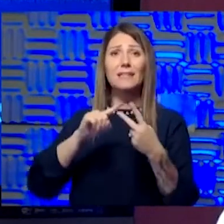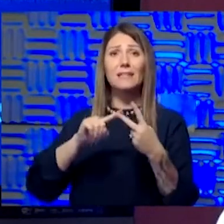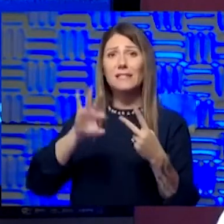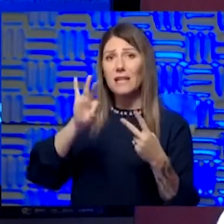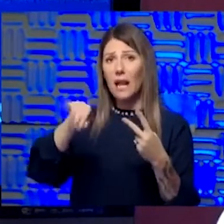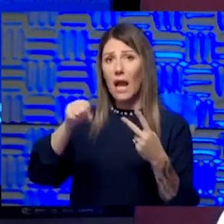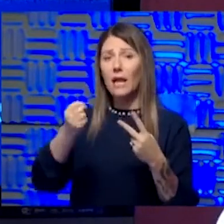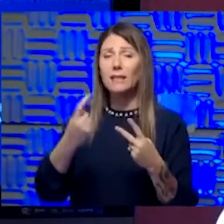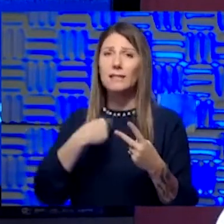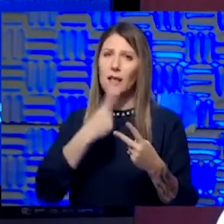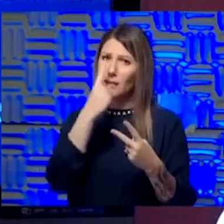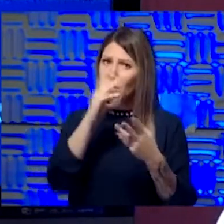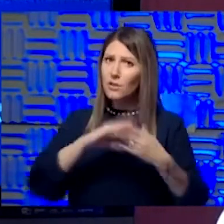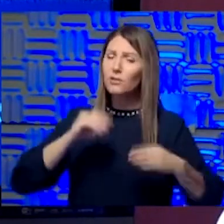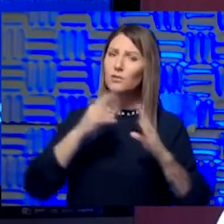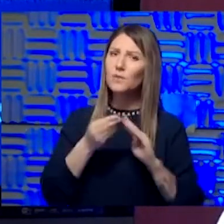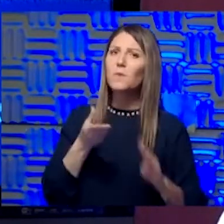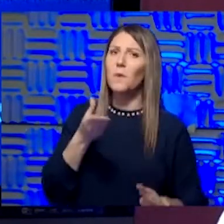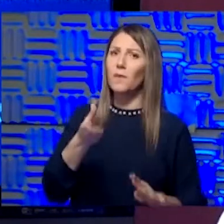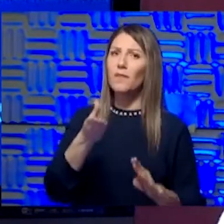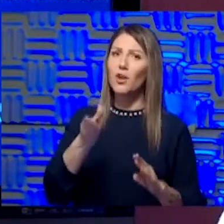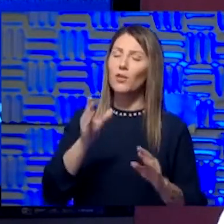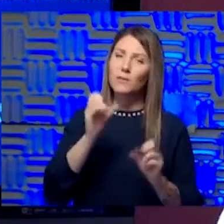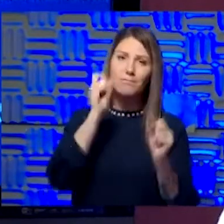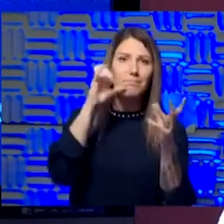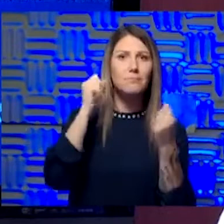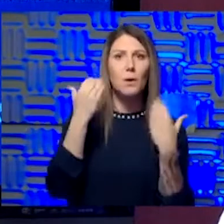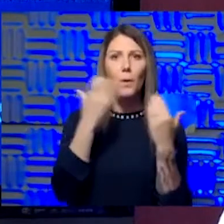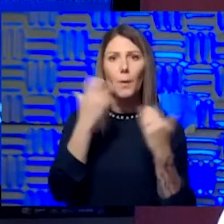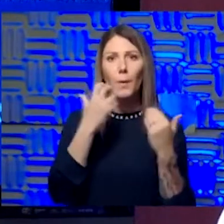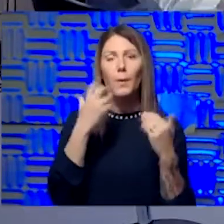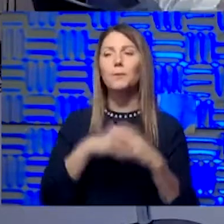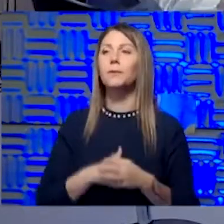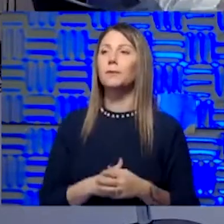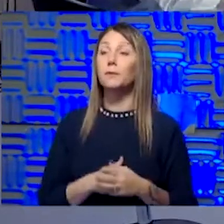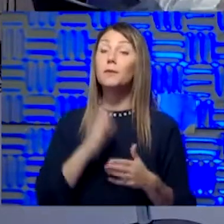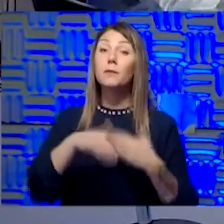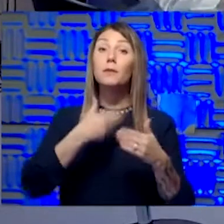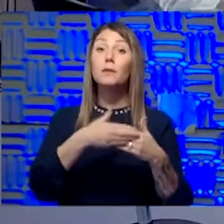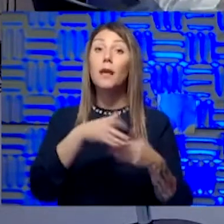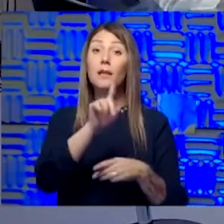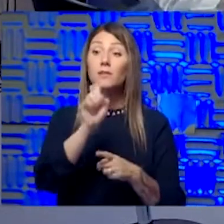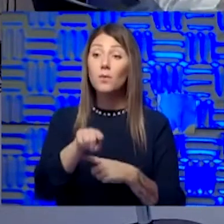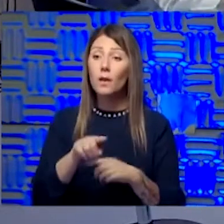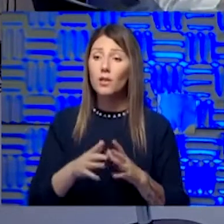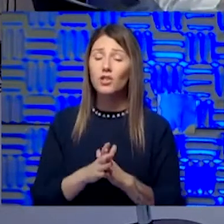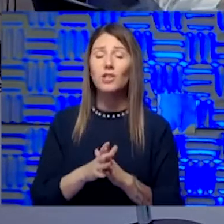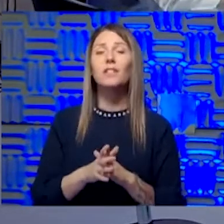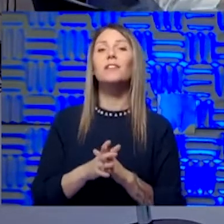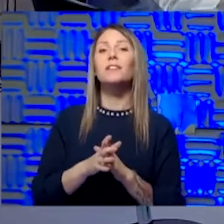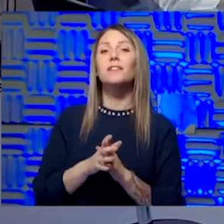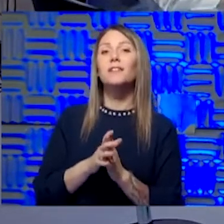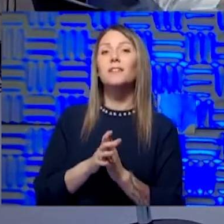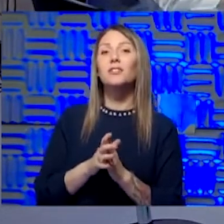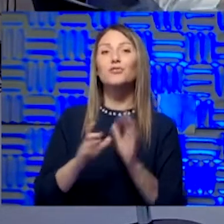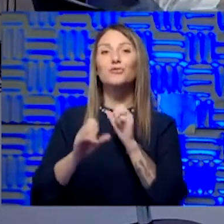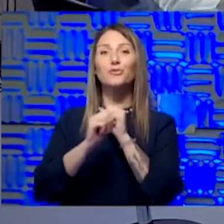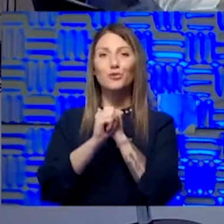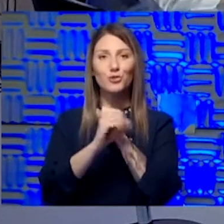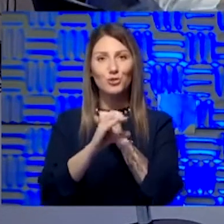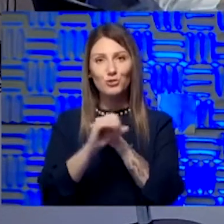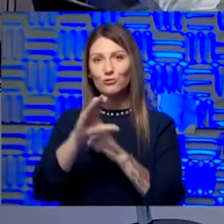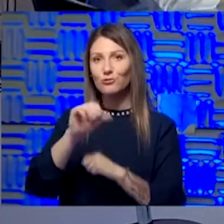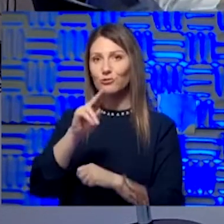pretty remarkable. So, next question. Hi, this is Melissa from Channel 41. Good morning. Go